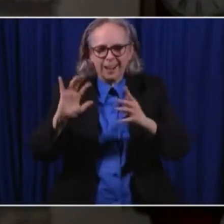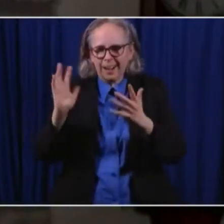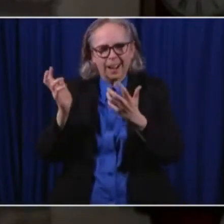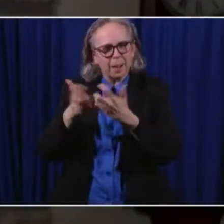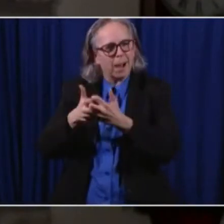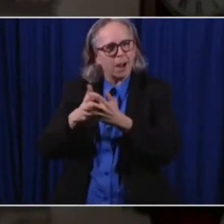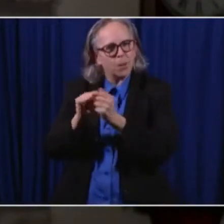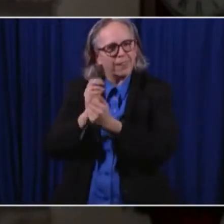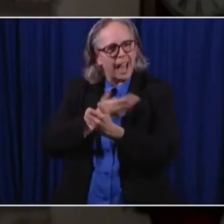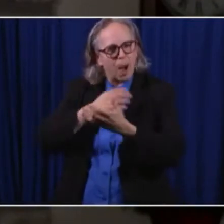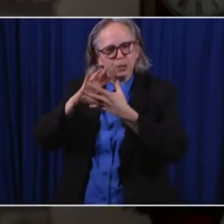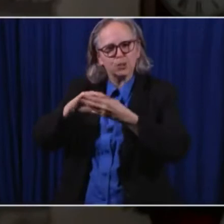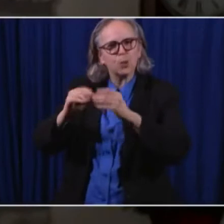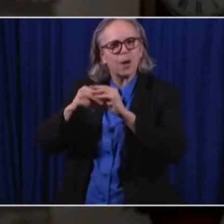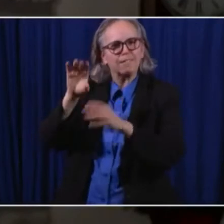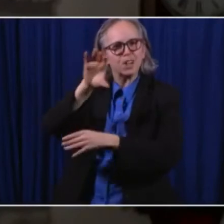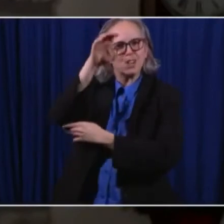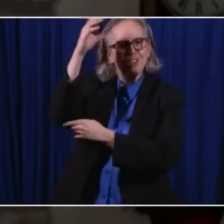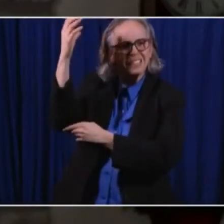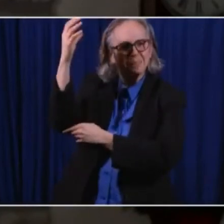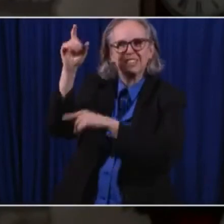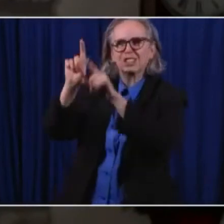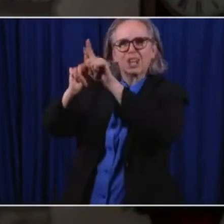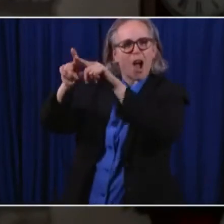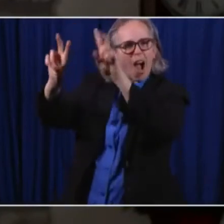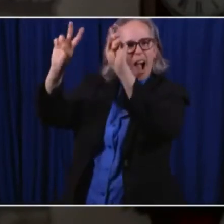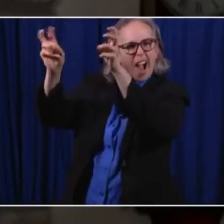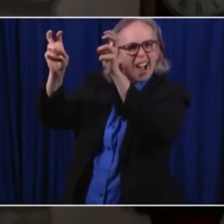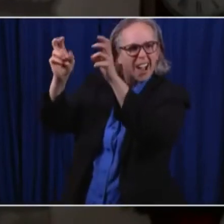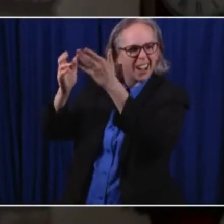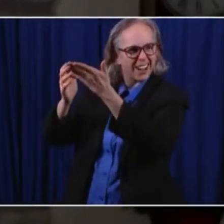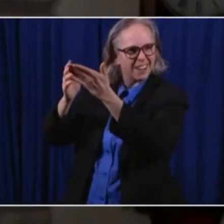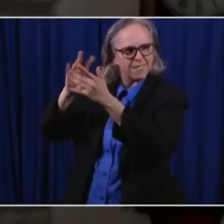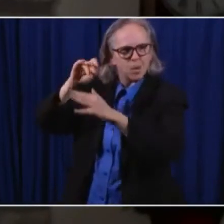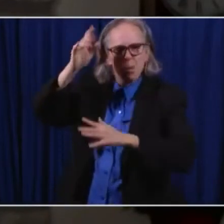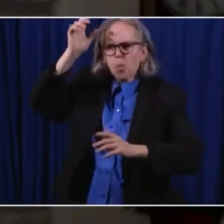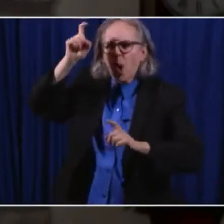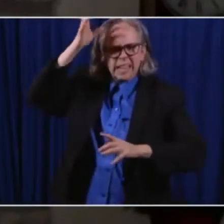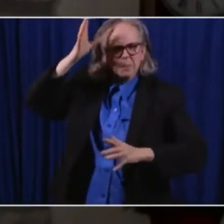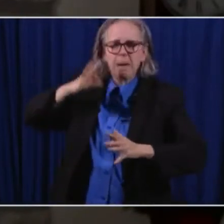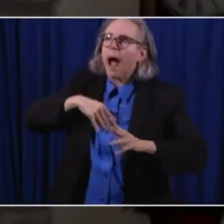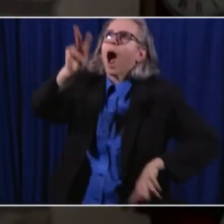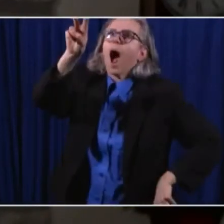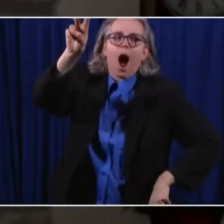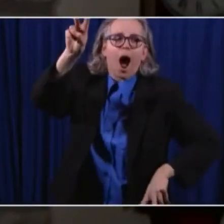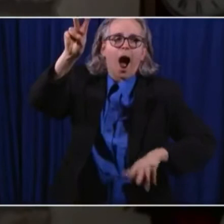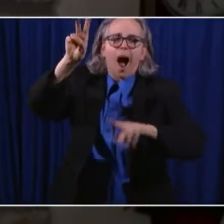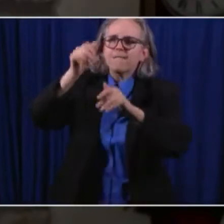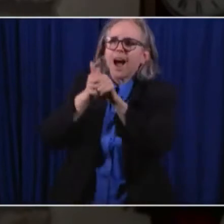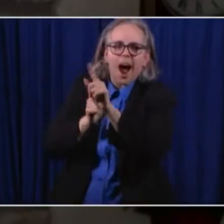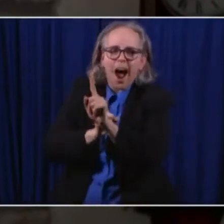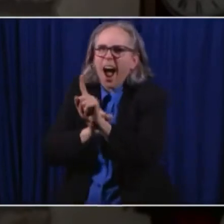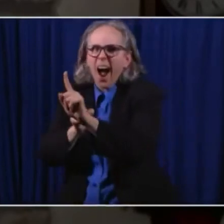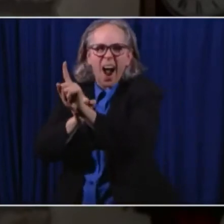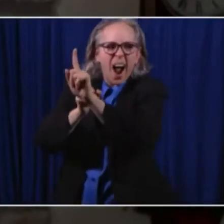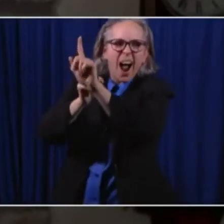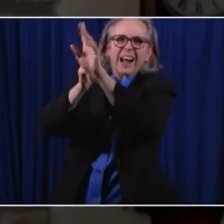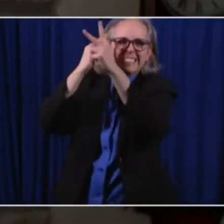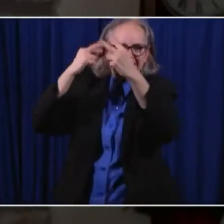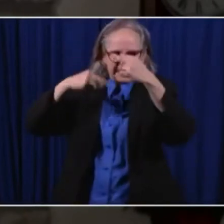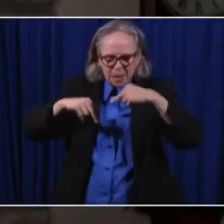light that led the wise men to the stable and to the baby Jesus. It's also significant that this is happening